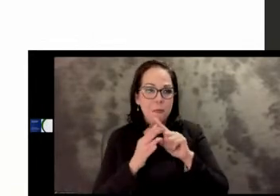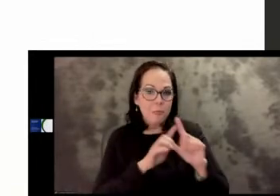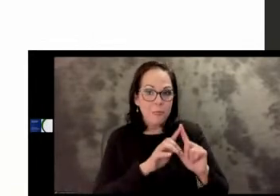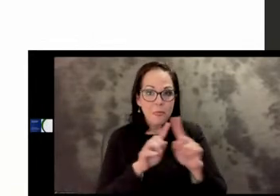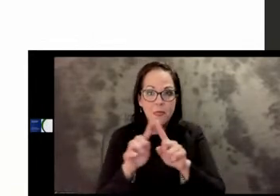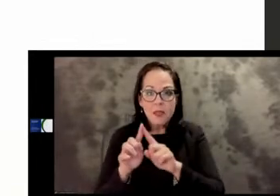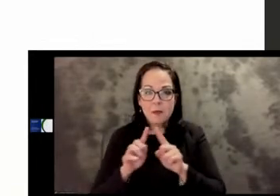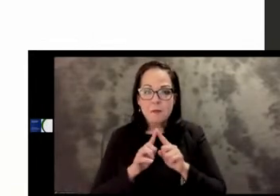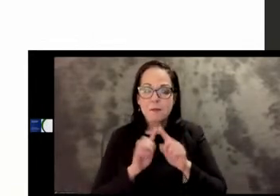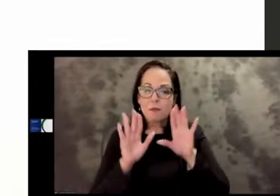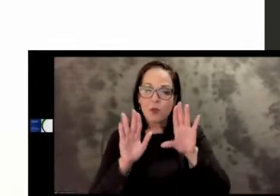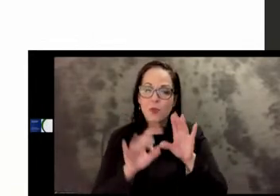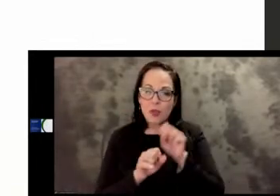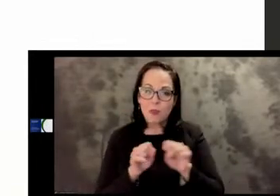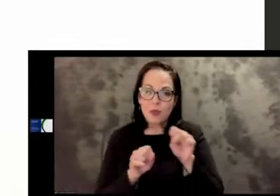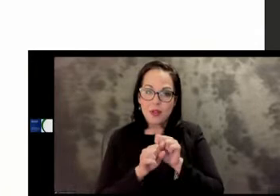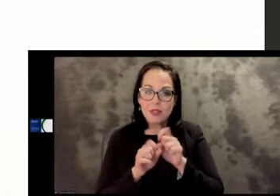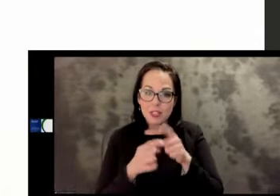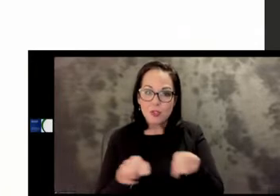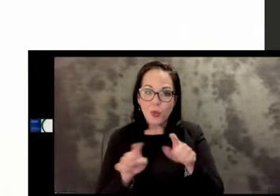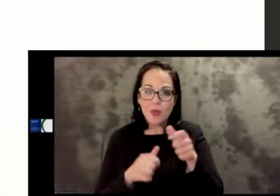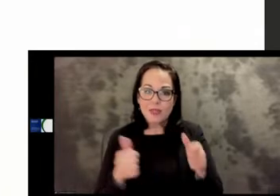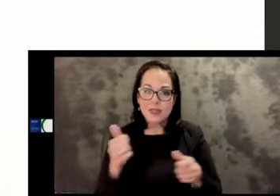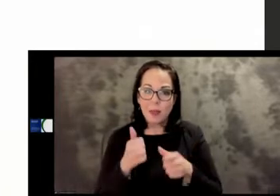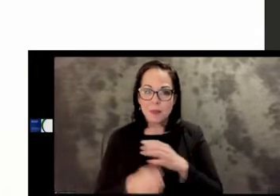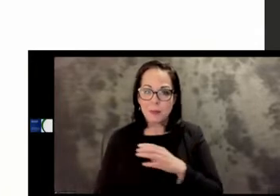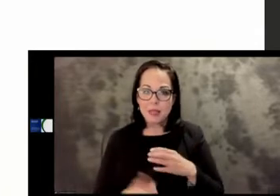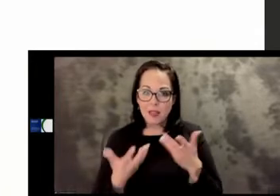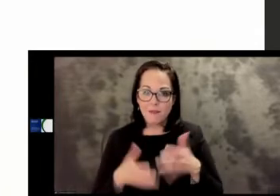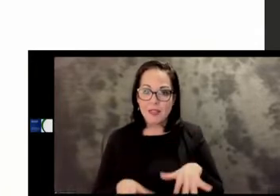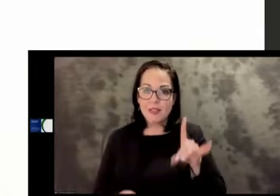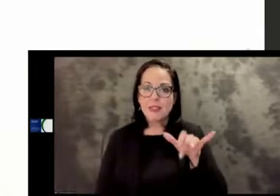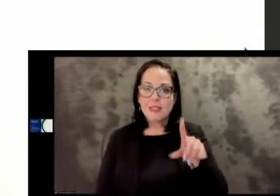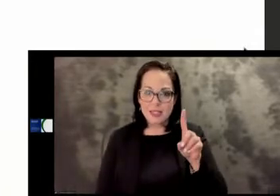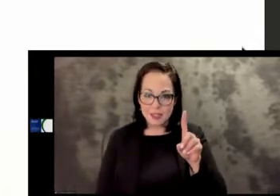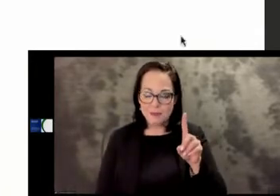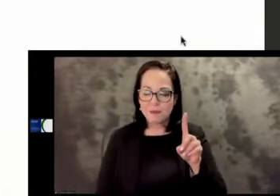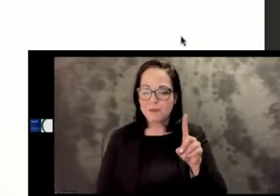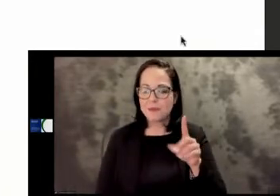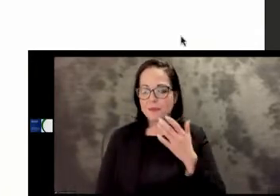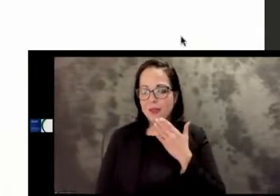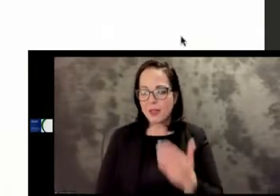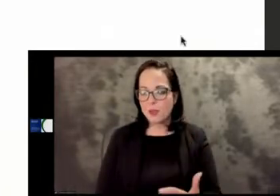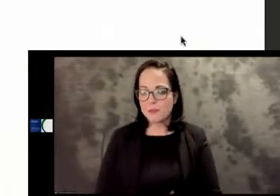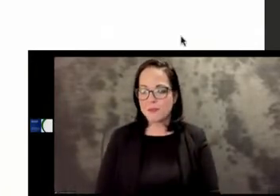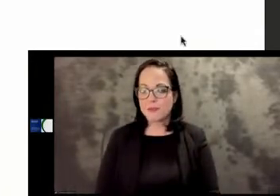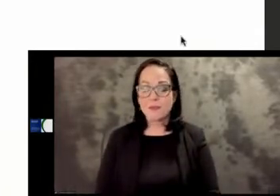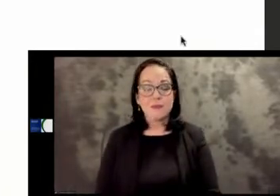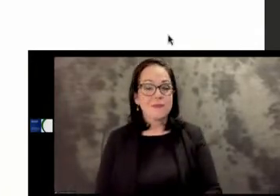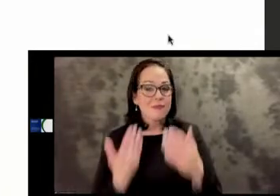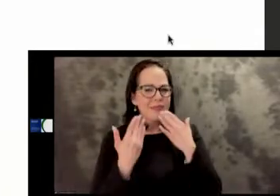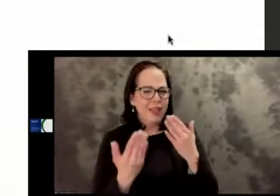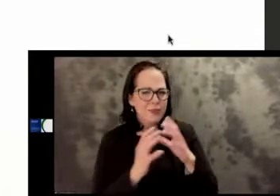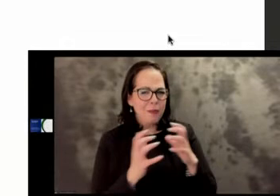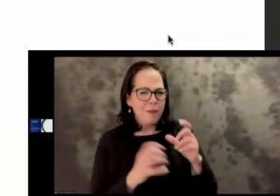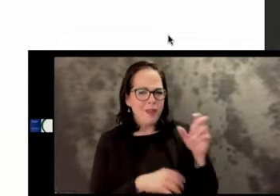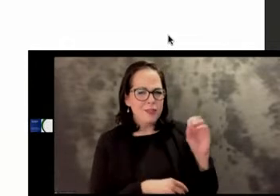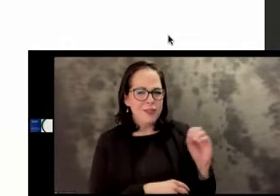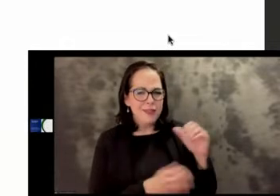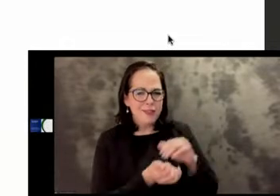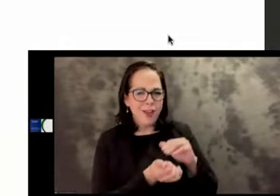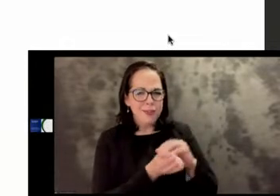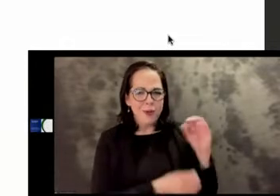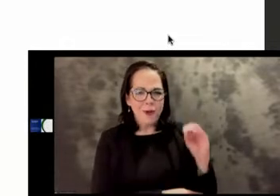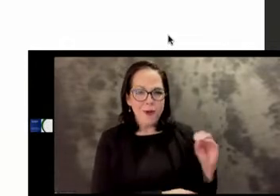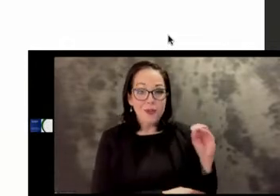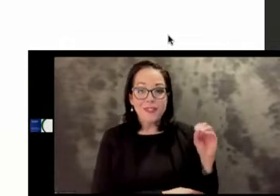great work that your subcommittee did. Thank you, and Janae, take it away. Thank you so much, Dr. Okafor. And of course, I also